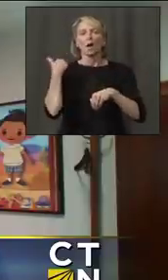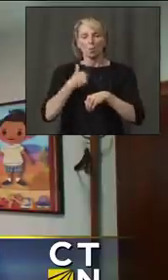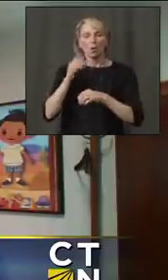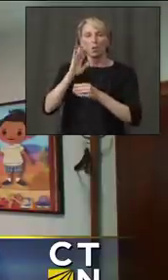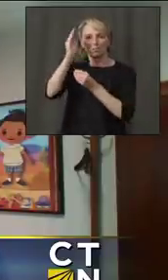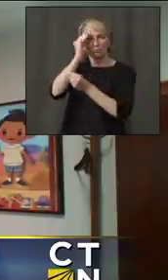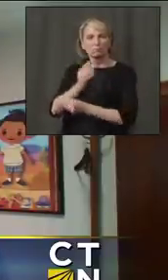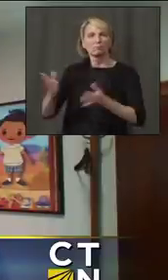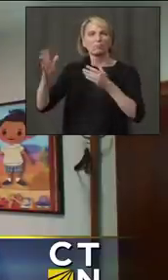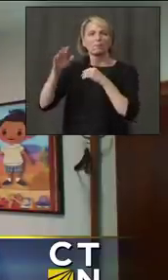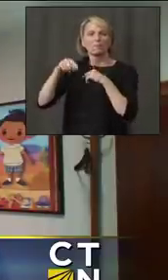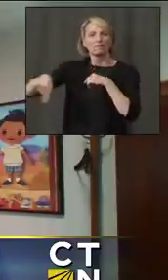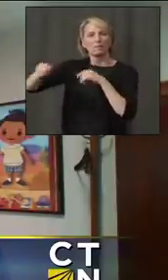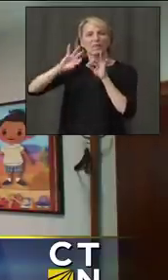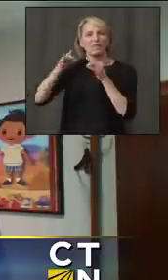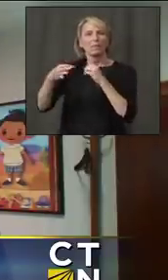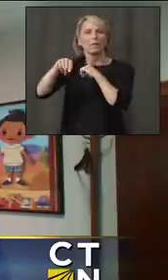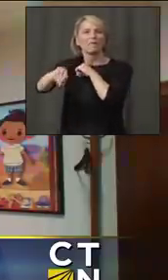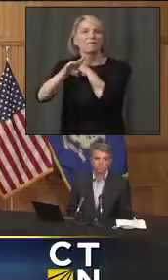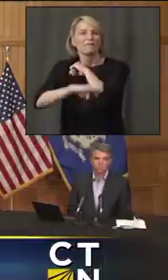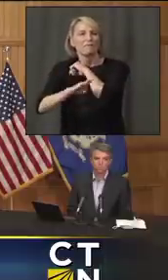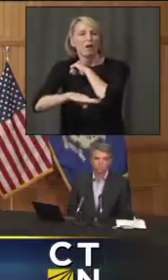fall.